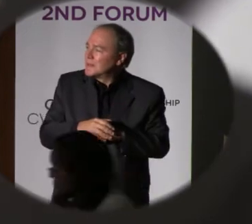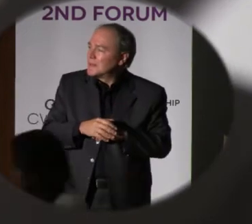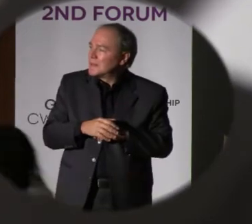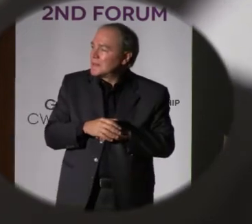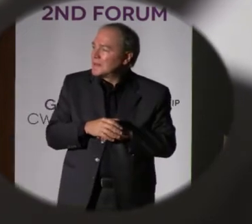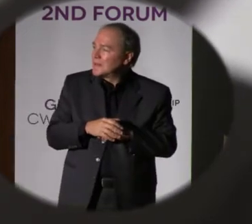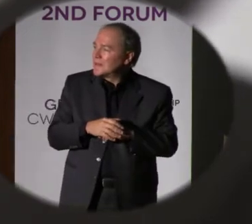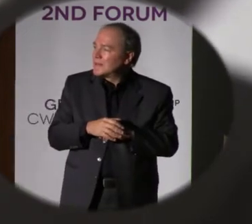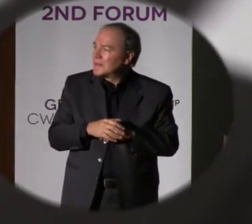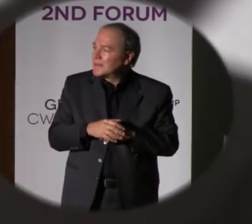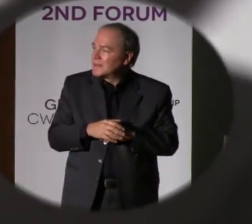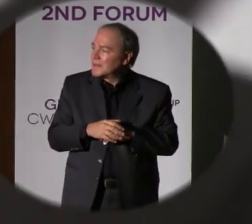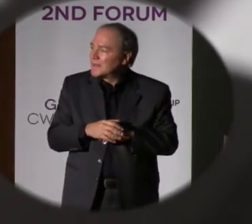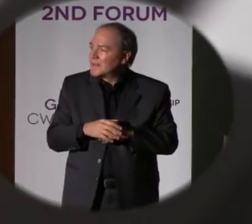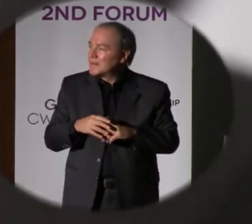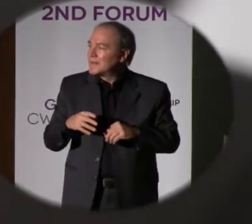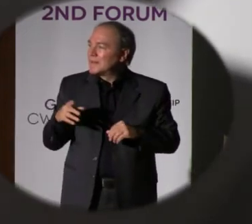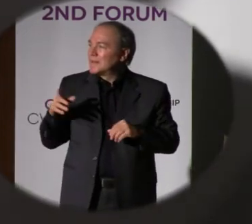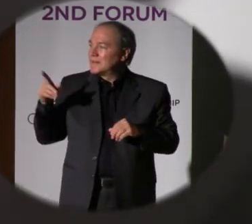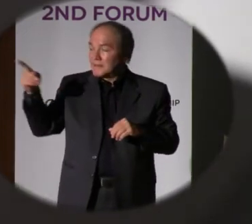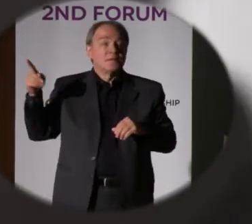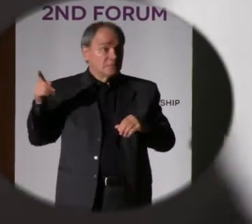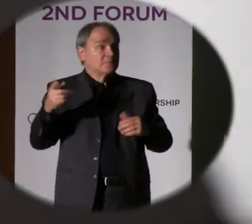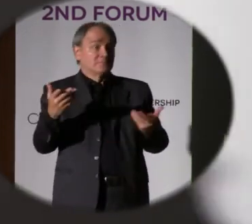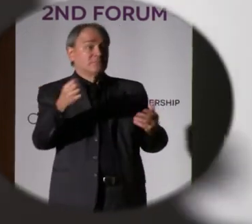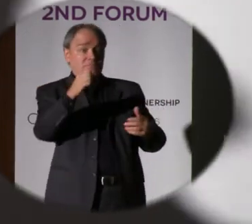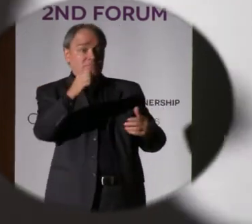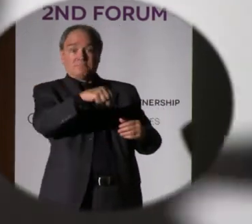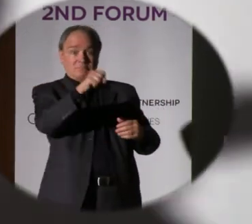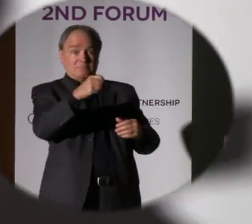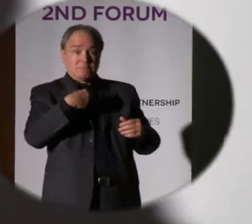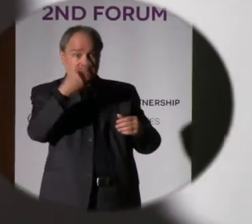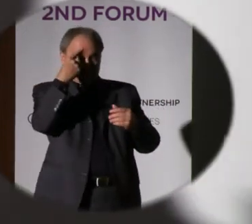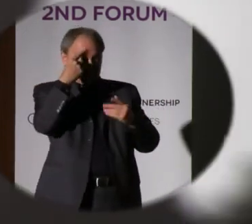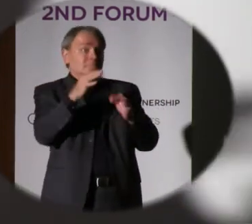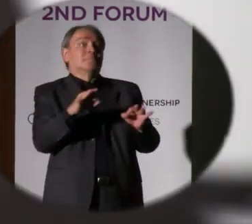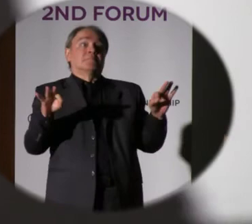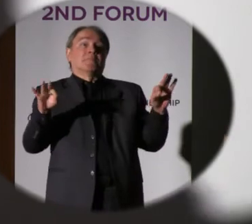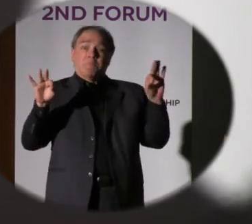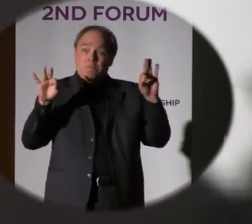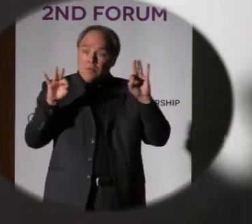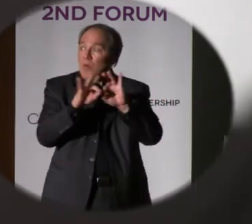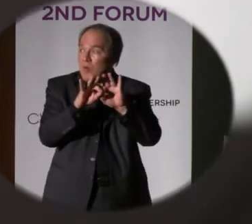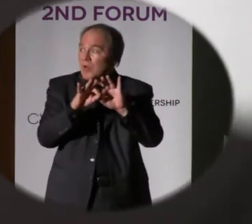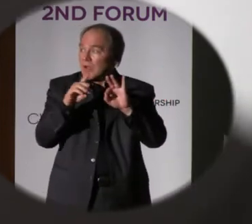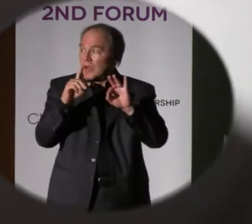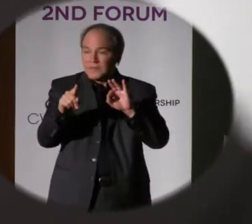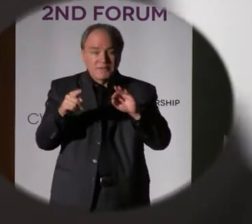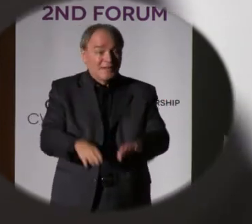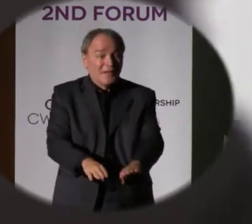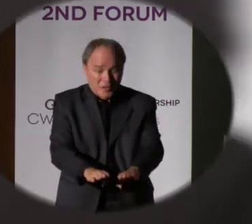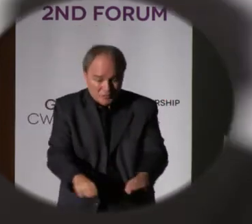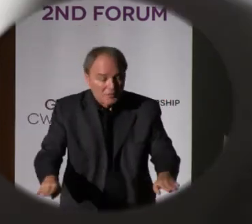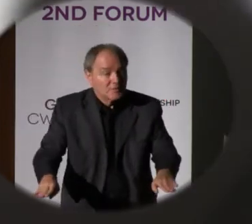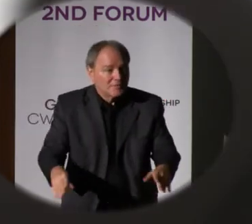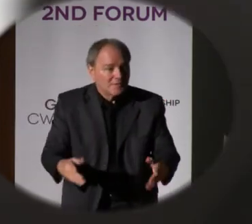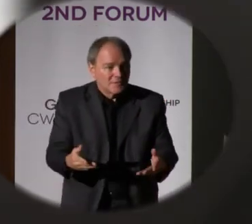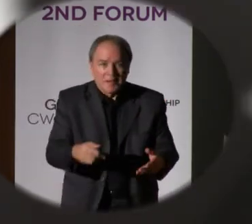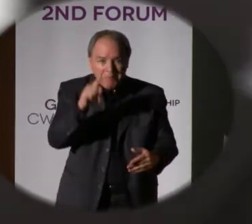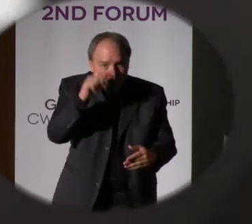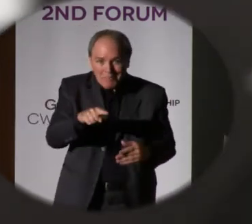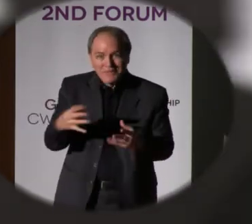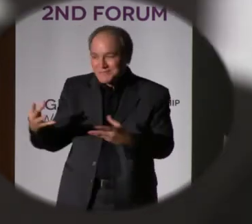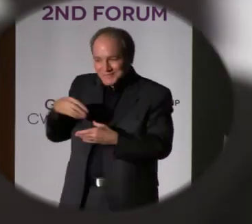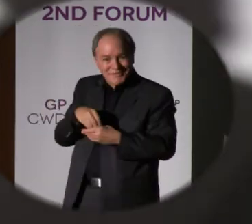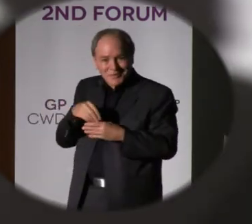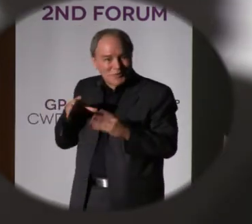This is a priority, and again, the perspective of early childhood development insists it can't be done otherwise. With